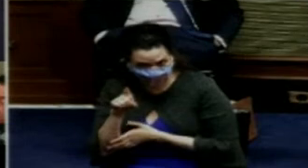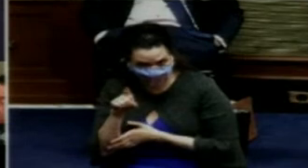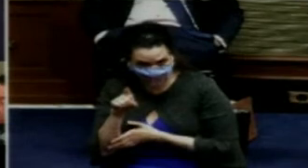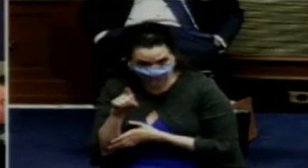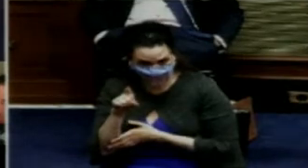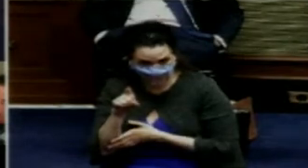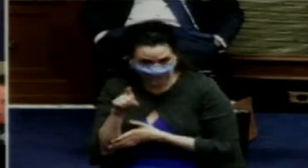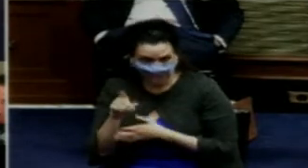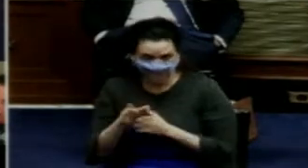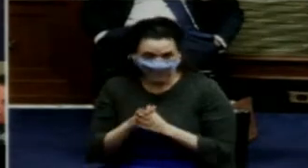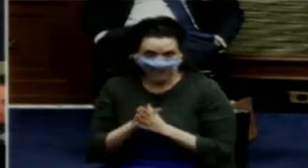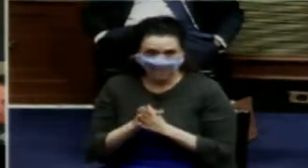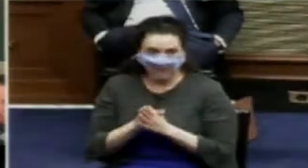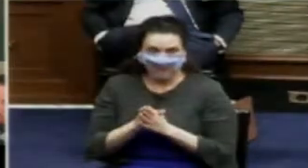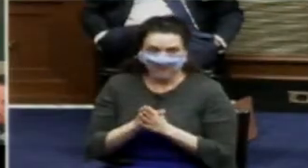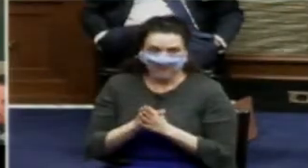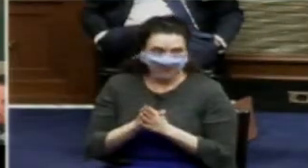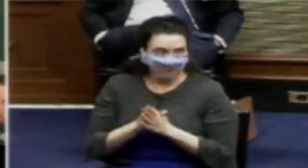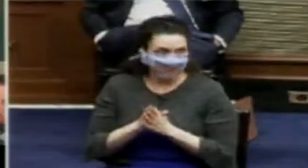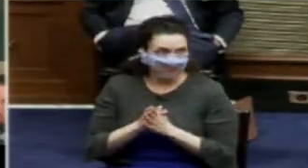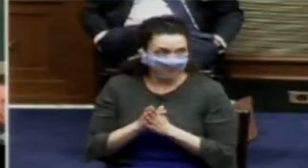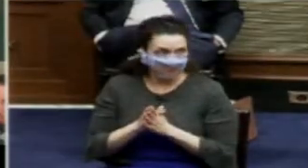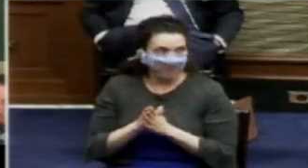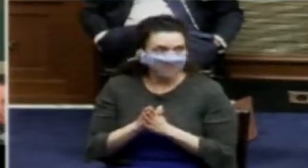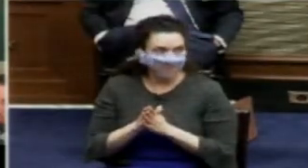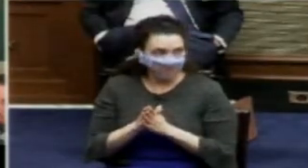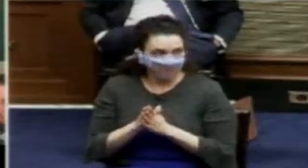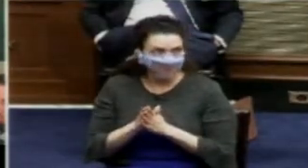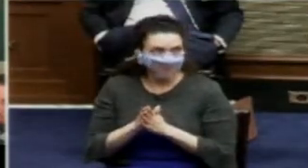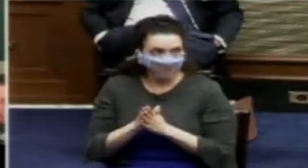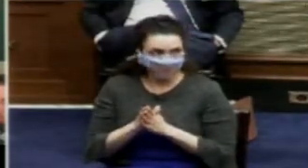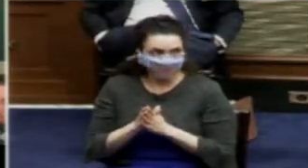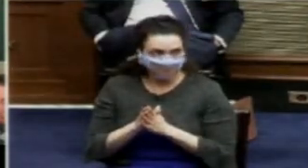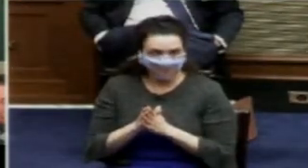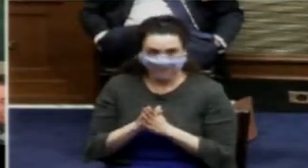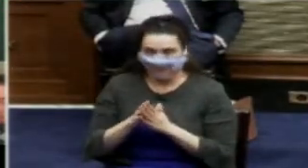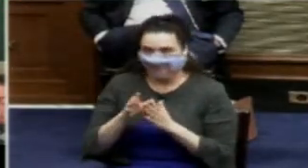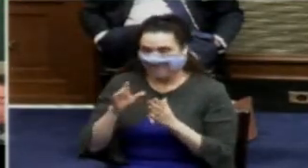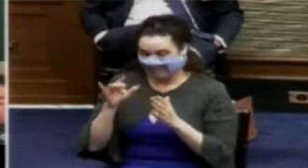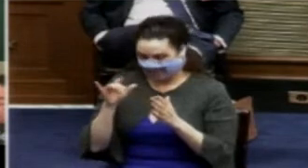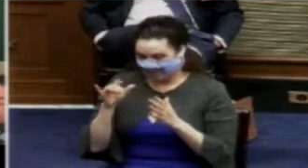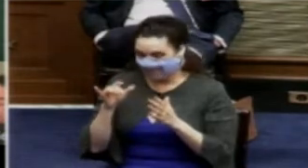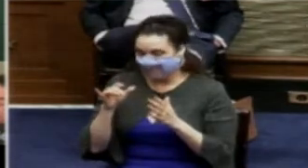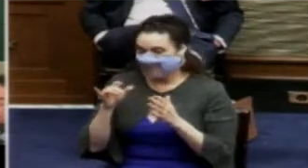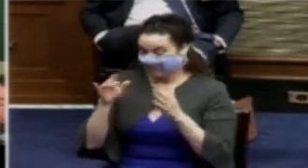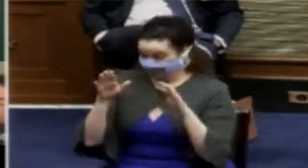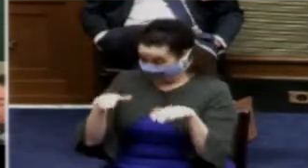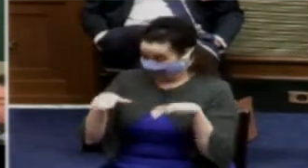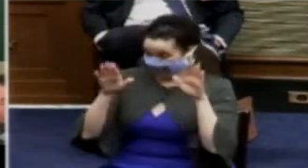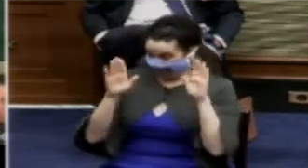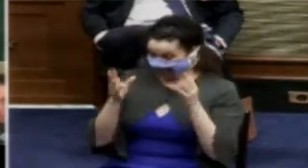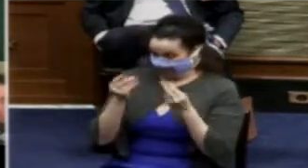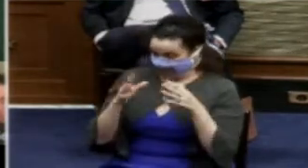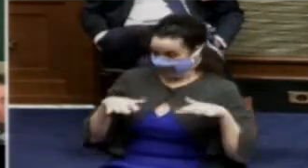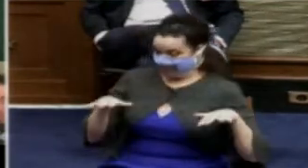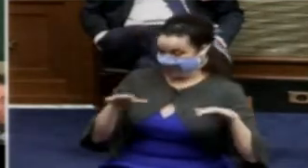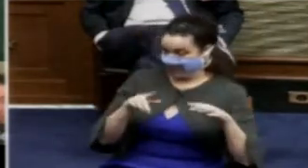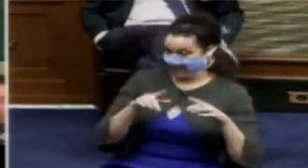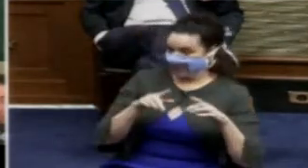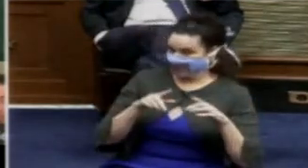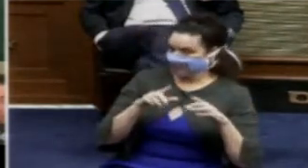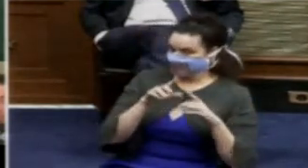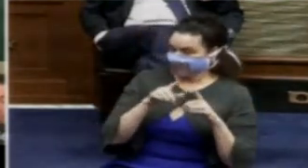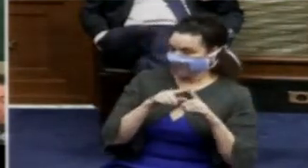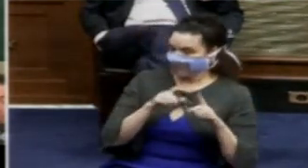So that, as you say, the cession of land from Maryland to the federal government does not contain